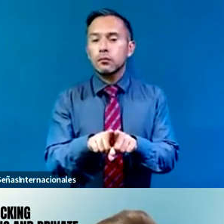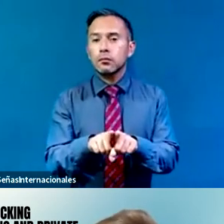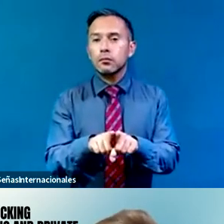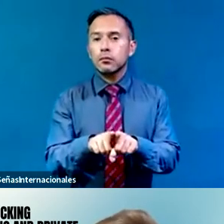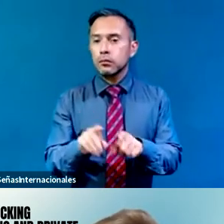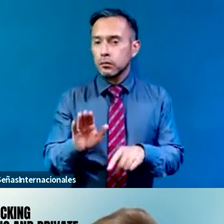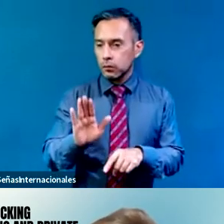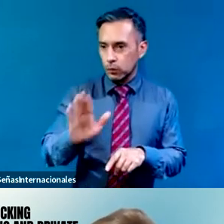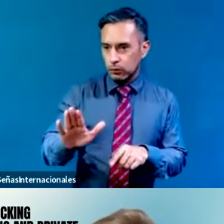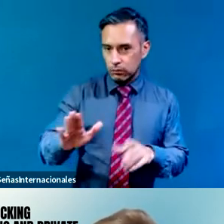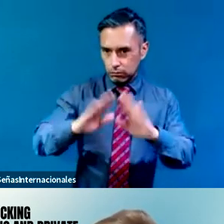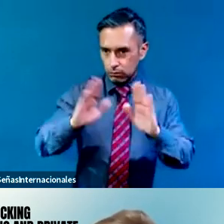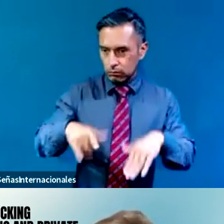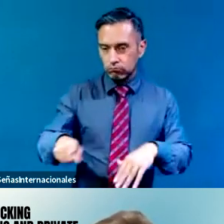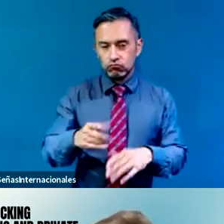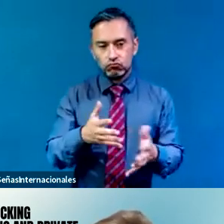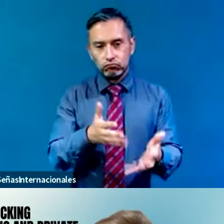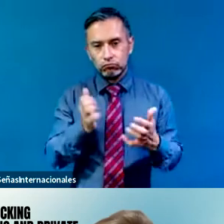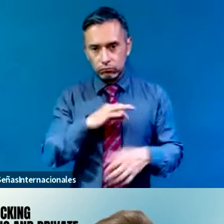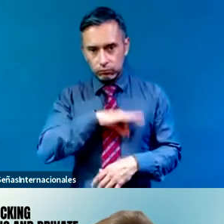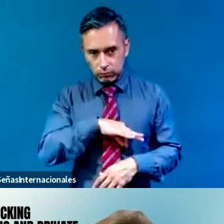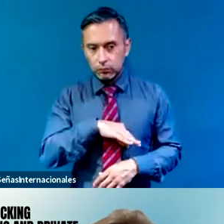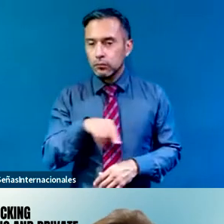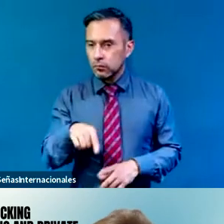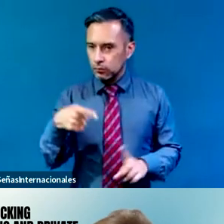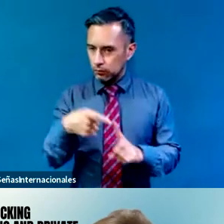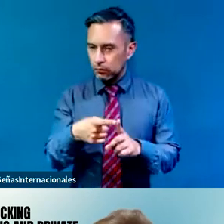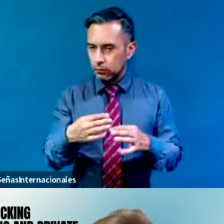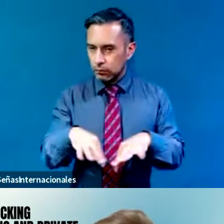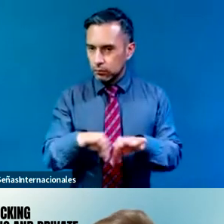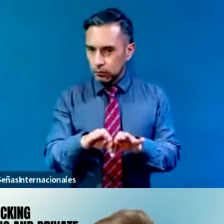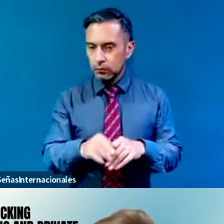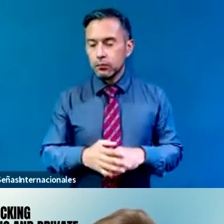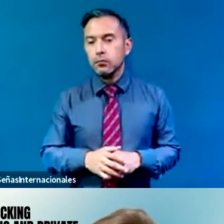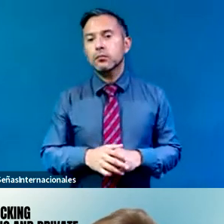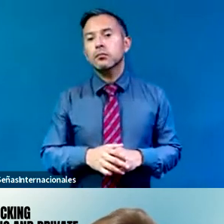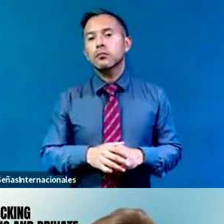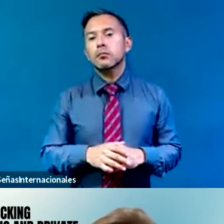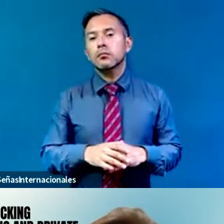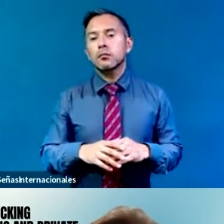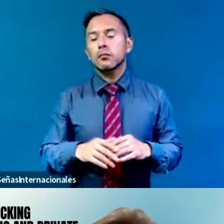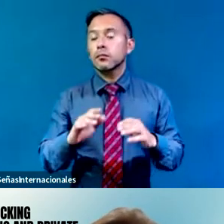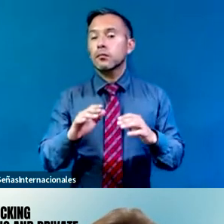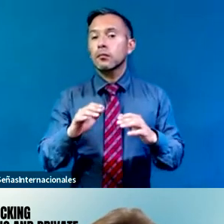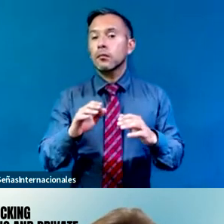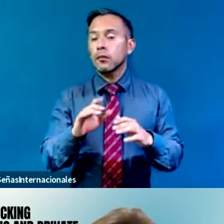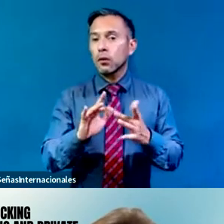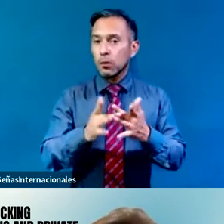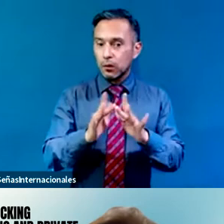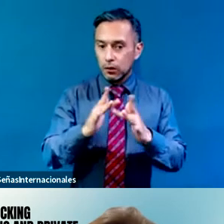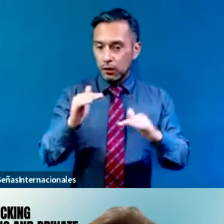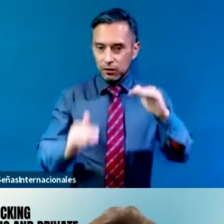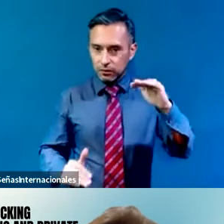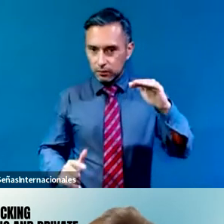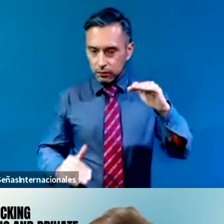priorities include decreasing the digital divide by increasing the number of women and girls that own a phone and can access the internet